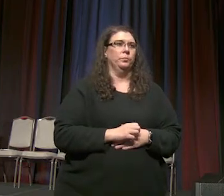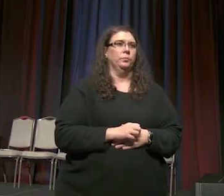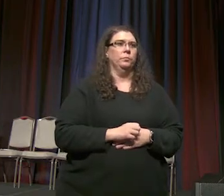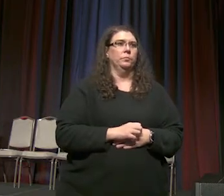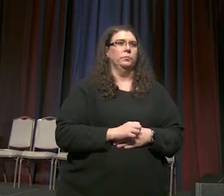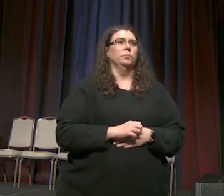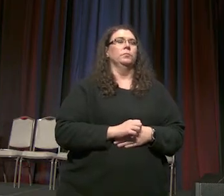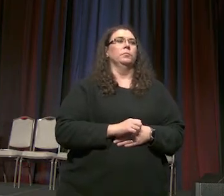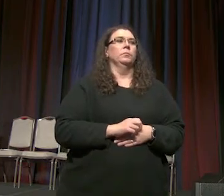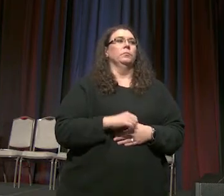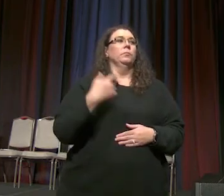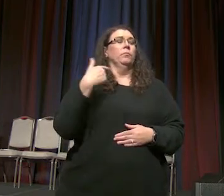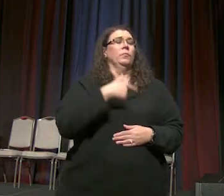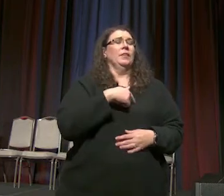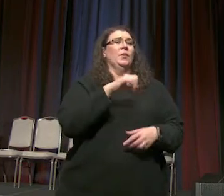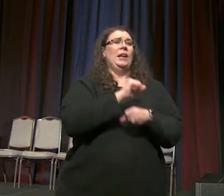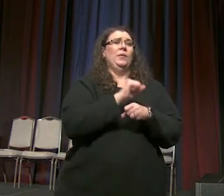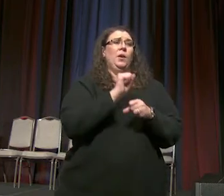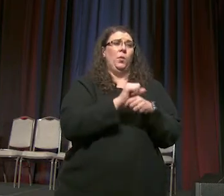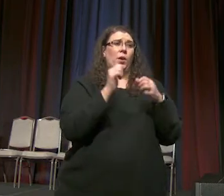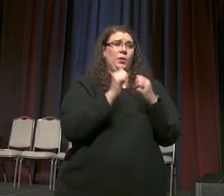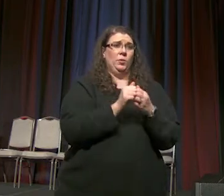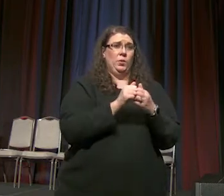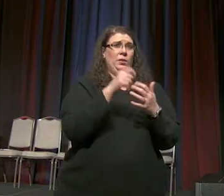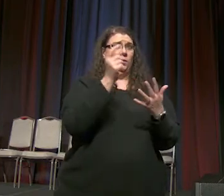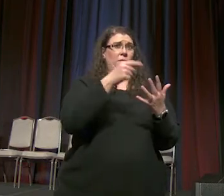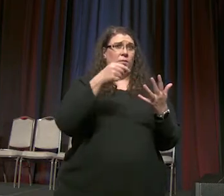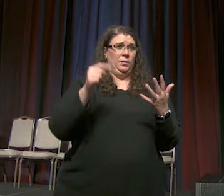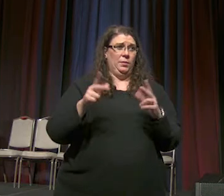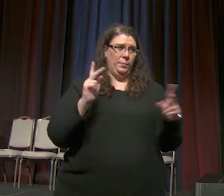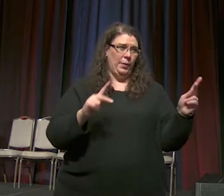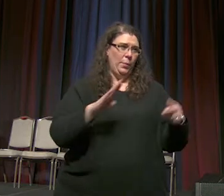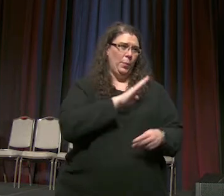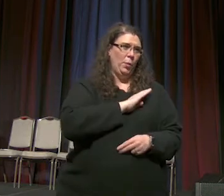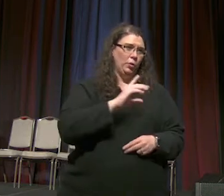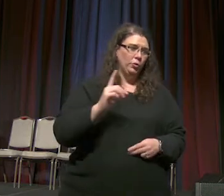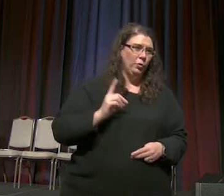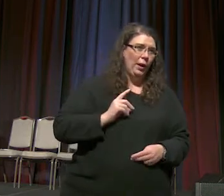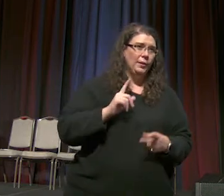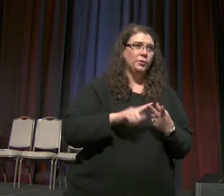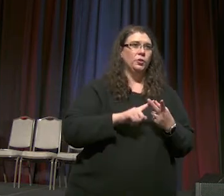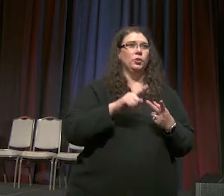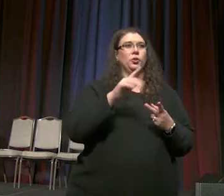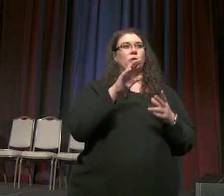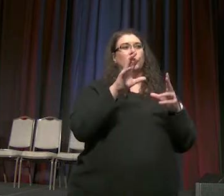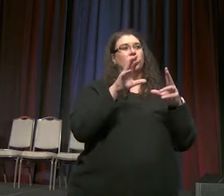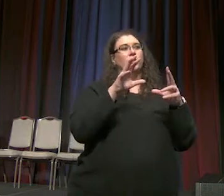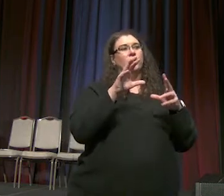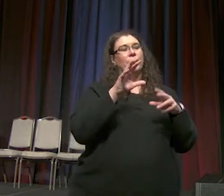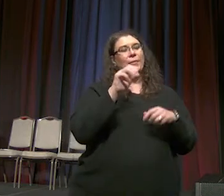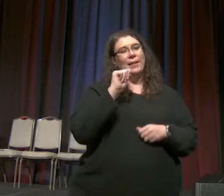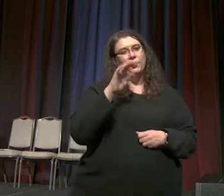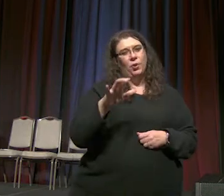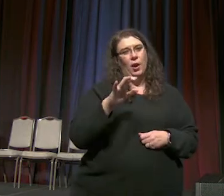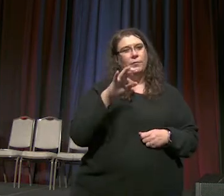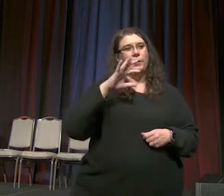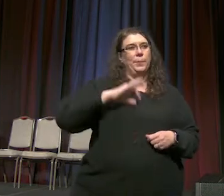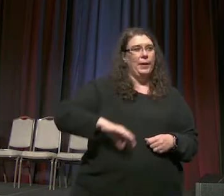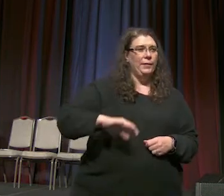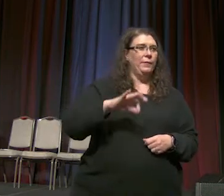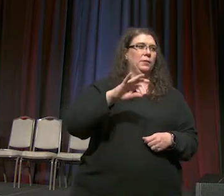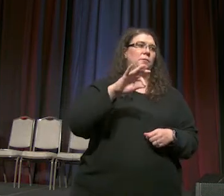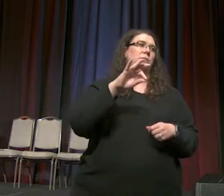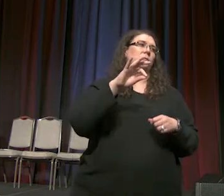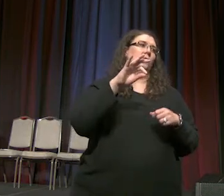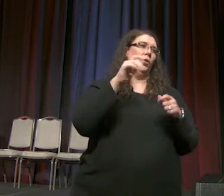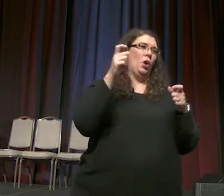So as we worked with a number of stakeholders, our board of directors, conference benefit officers, our Young Leaders